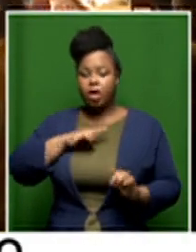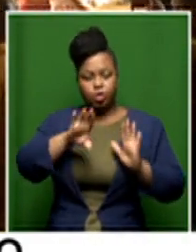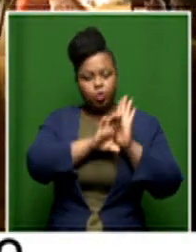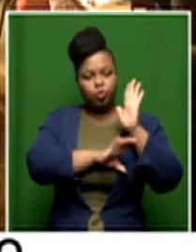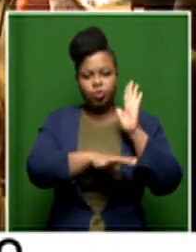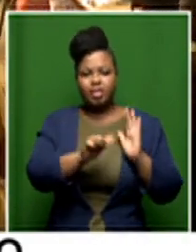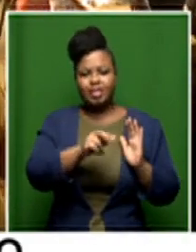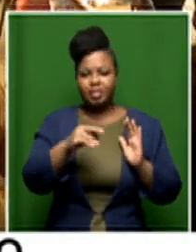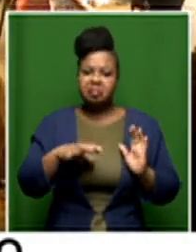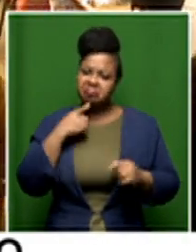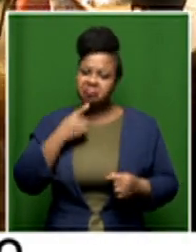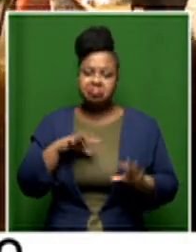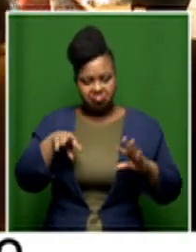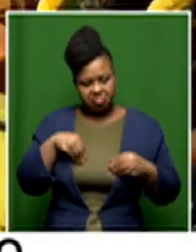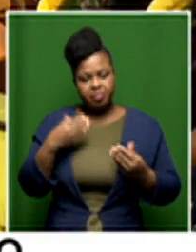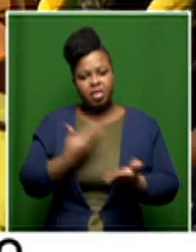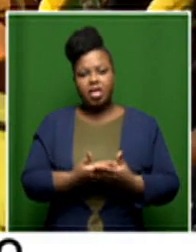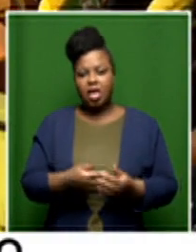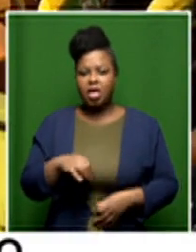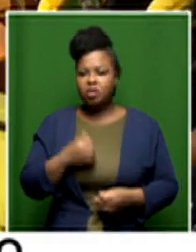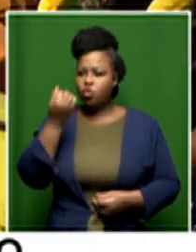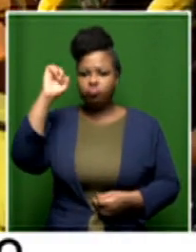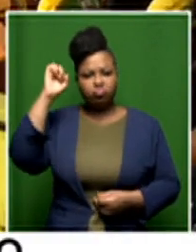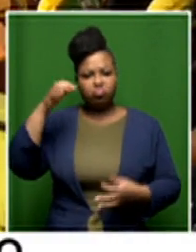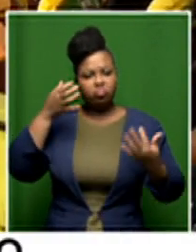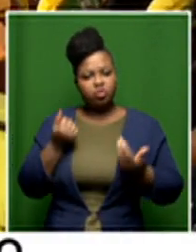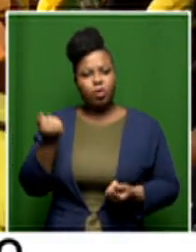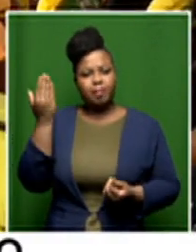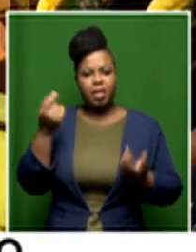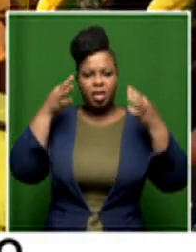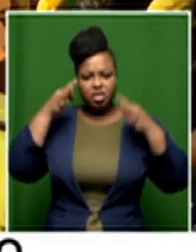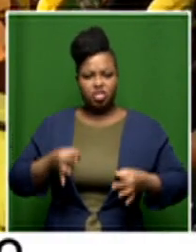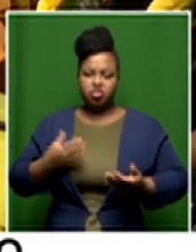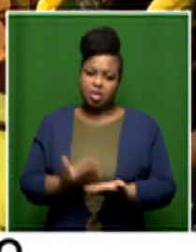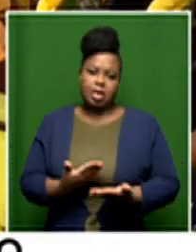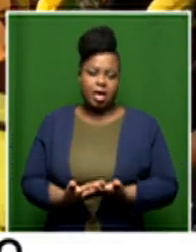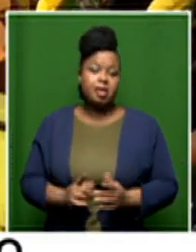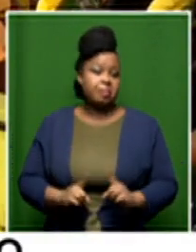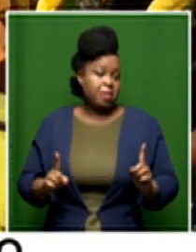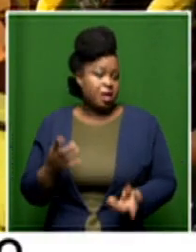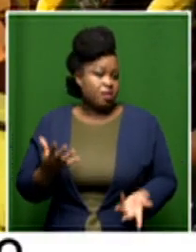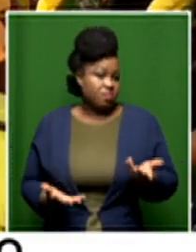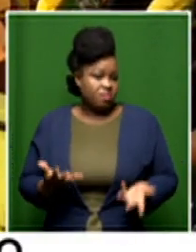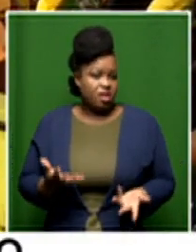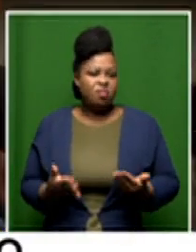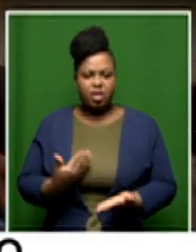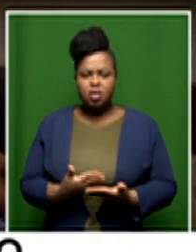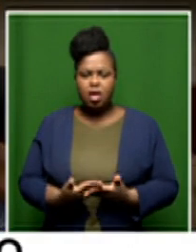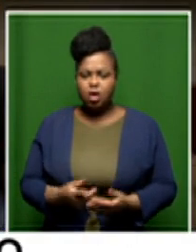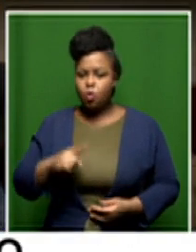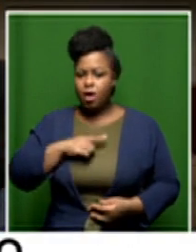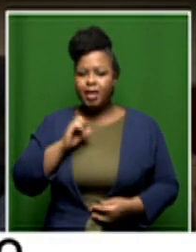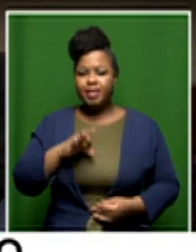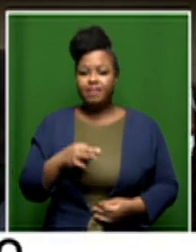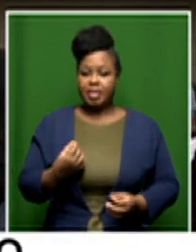party does allow him to appeal the decision. Again, he might find comfort in the fact that such an appeal will